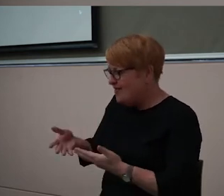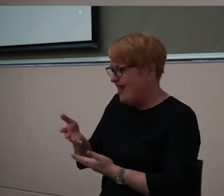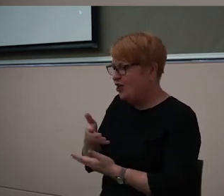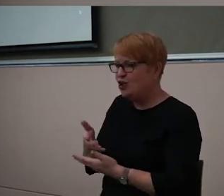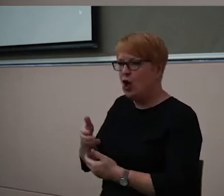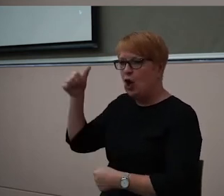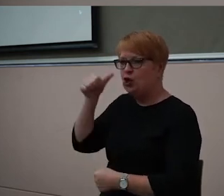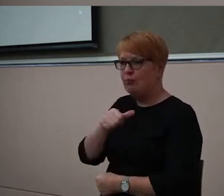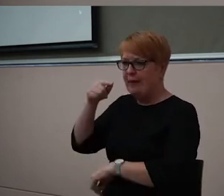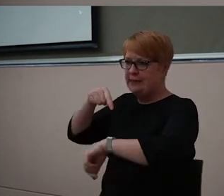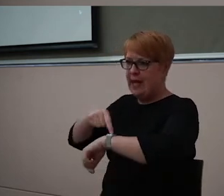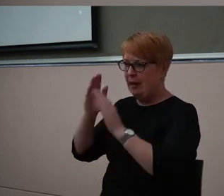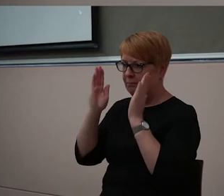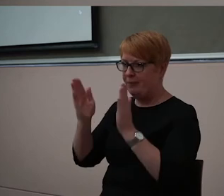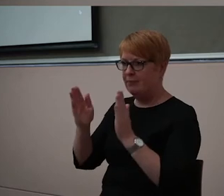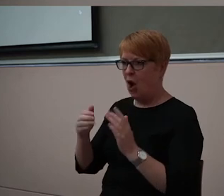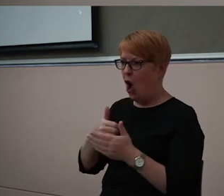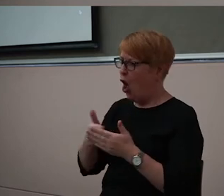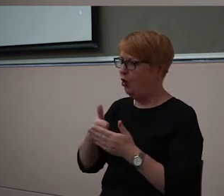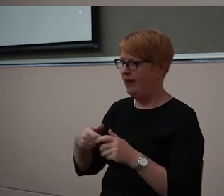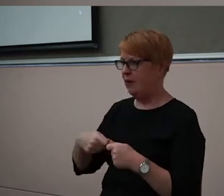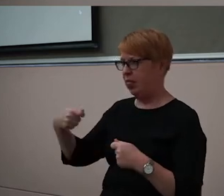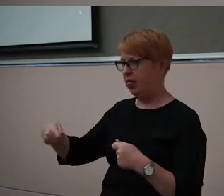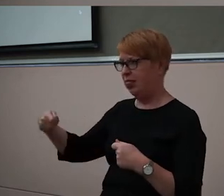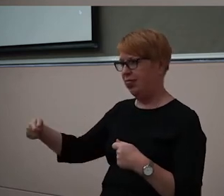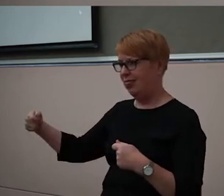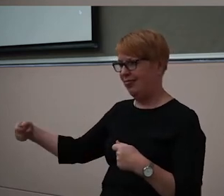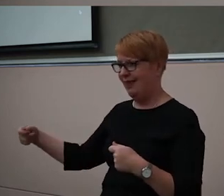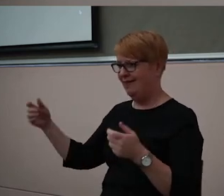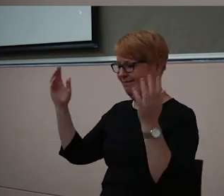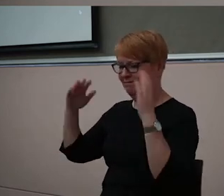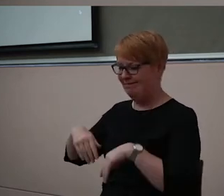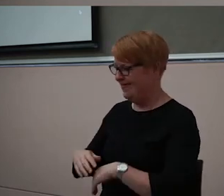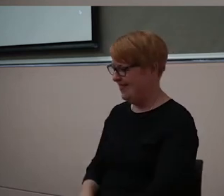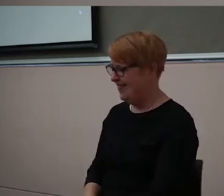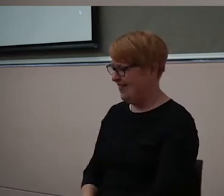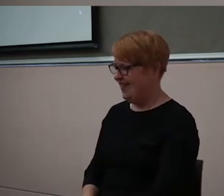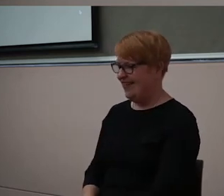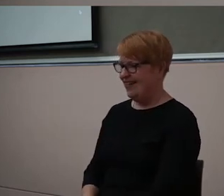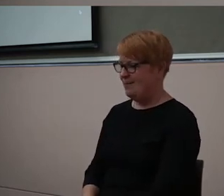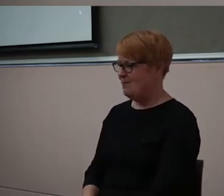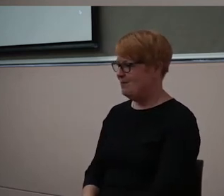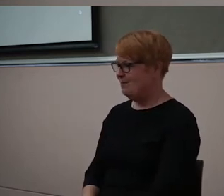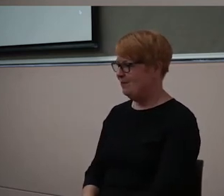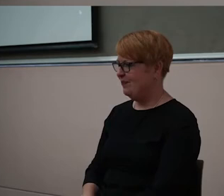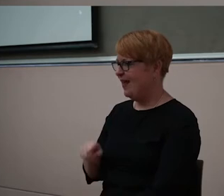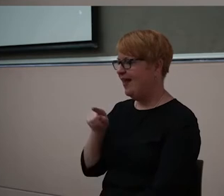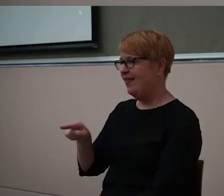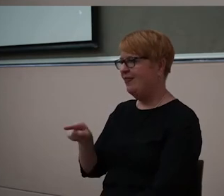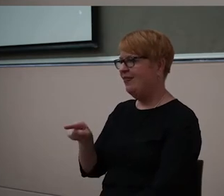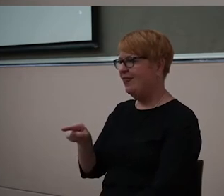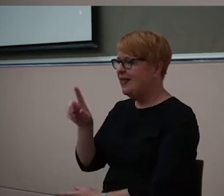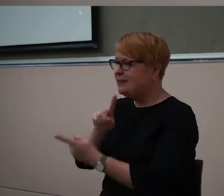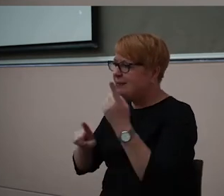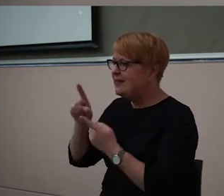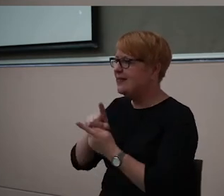the time that we were meant to be talking for, and go long into dark evenings of the winter. They became